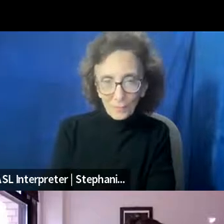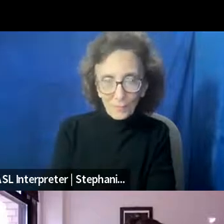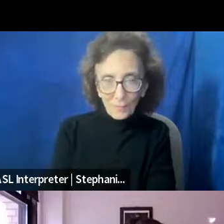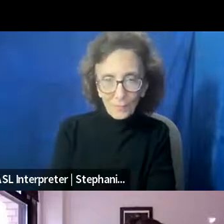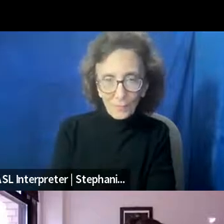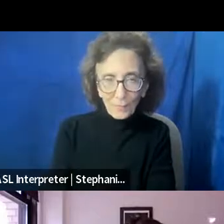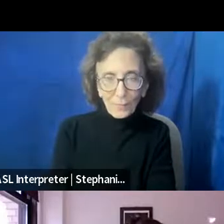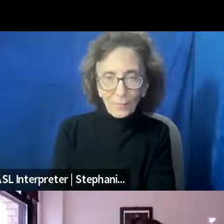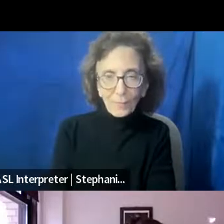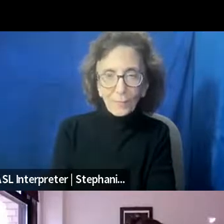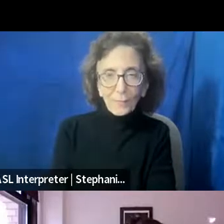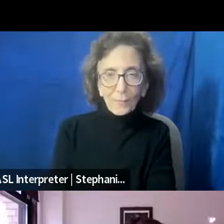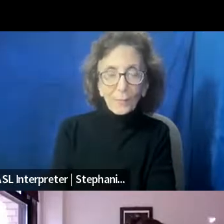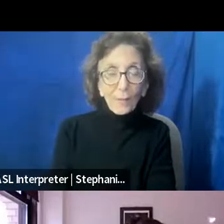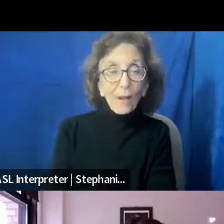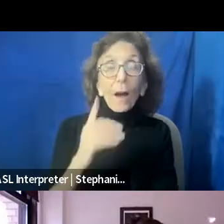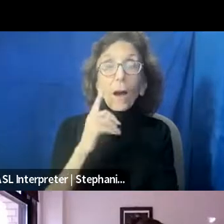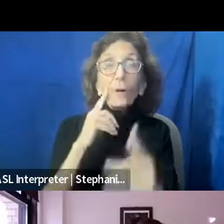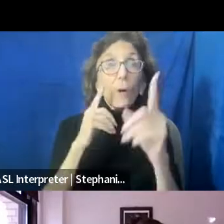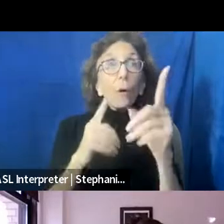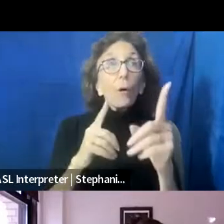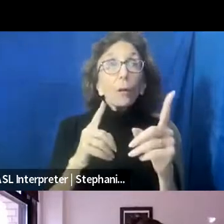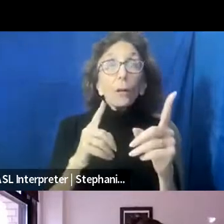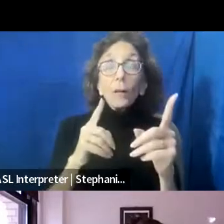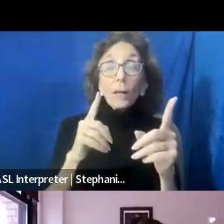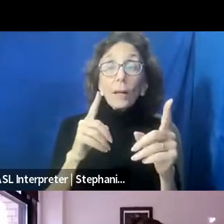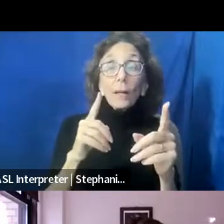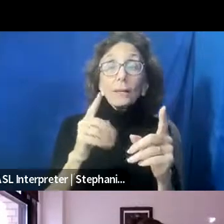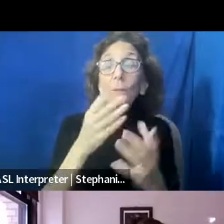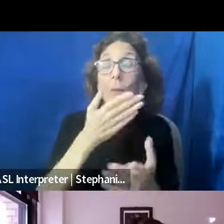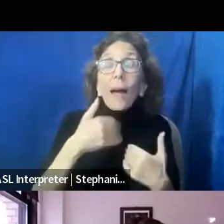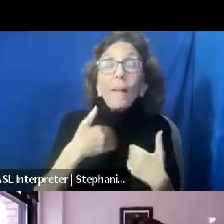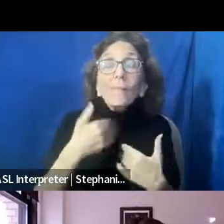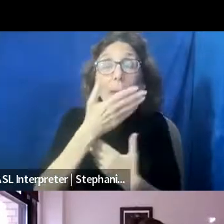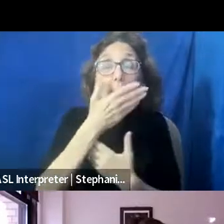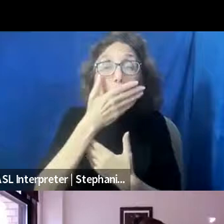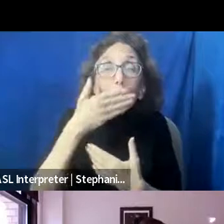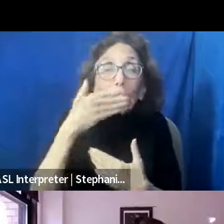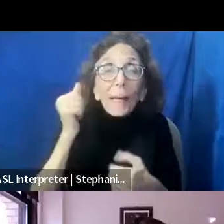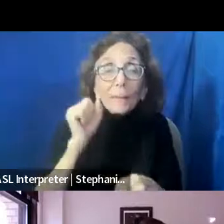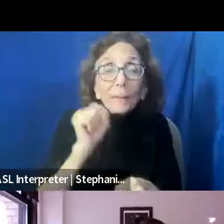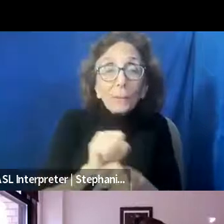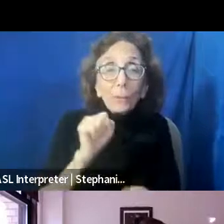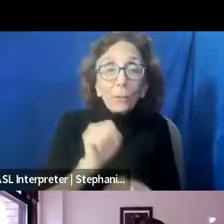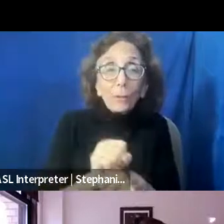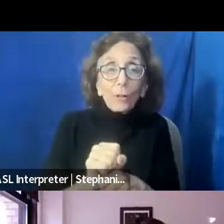we want to have the best work situation for our equity members.